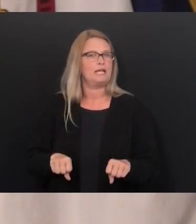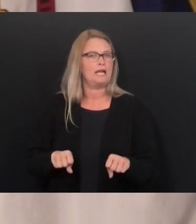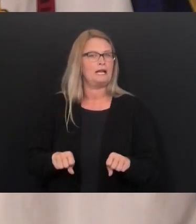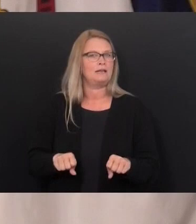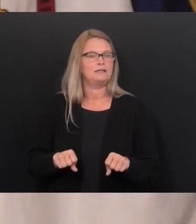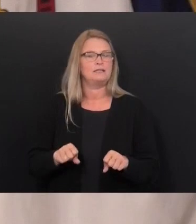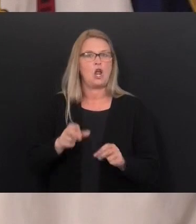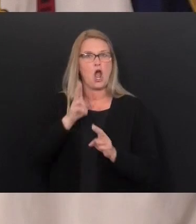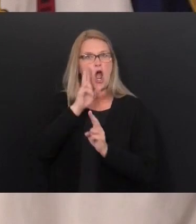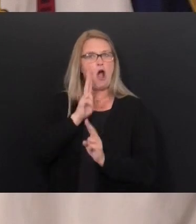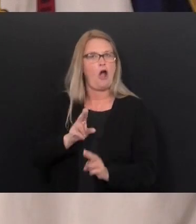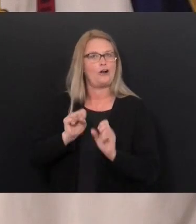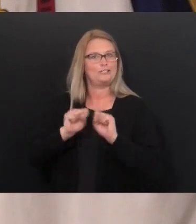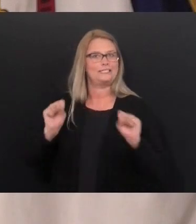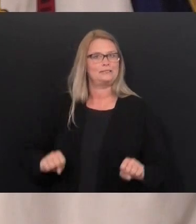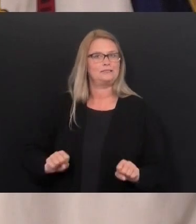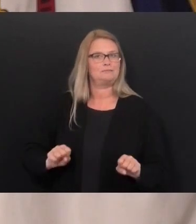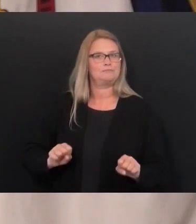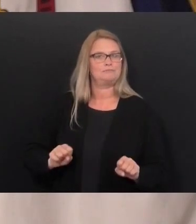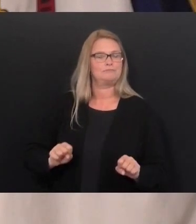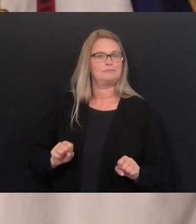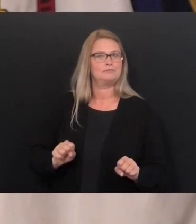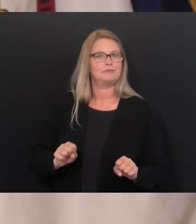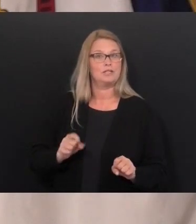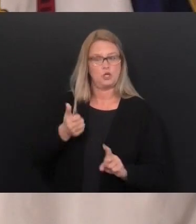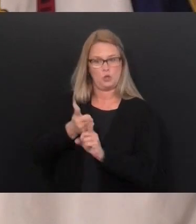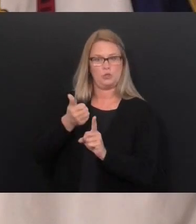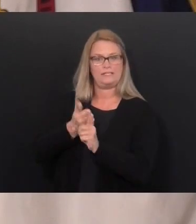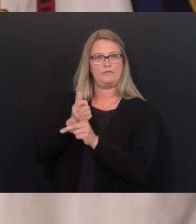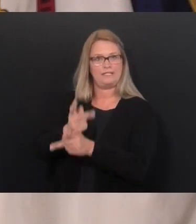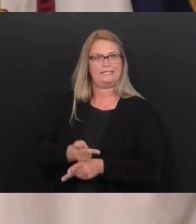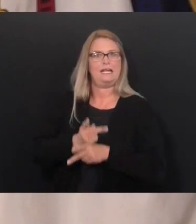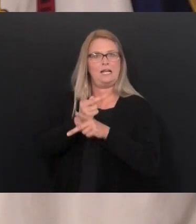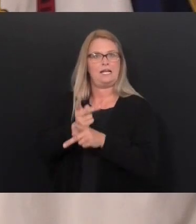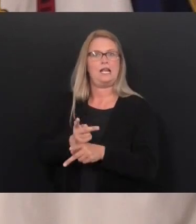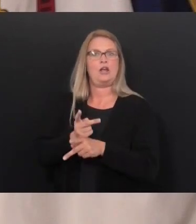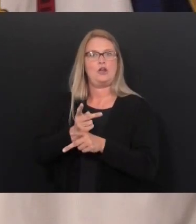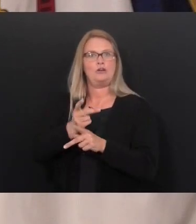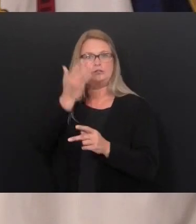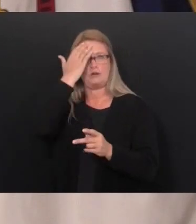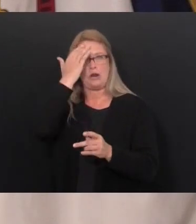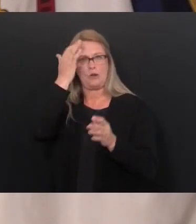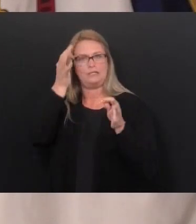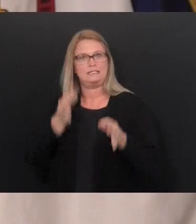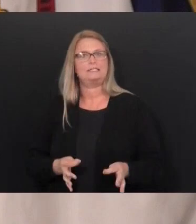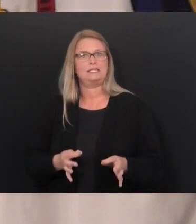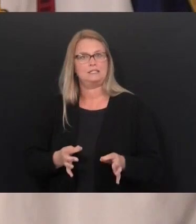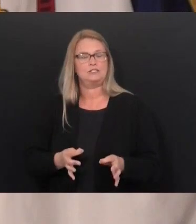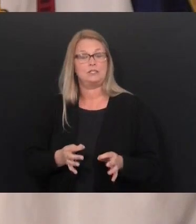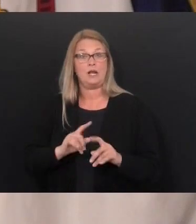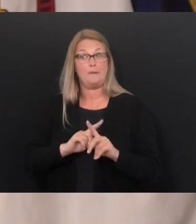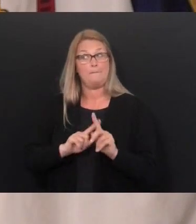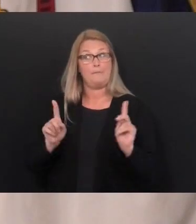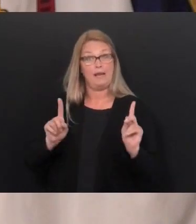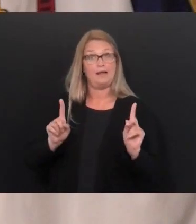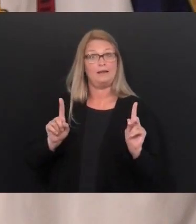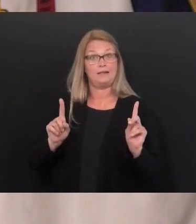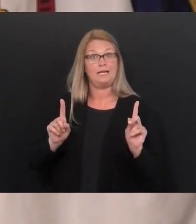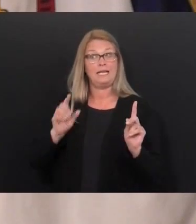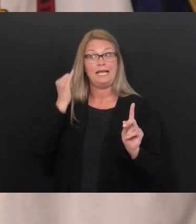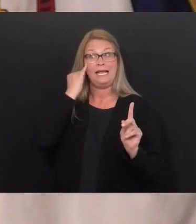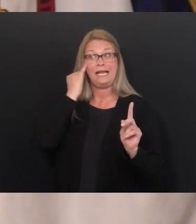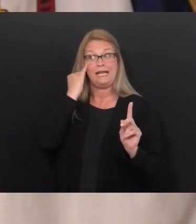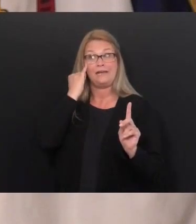honor system as best we can, and try to know and know right behind that there's real juice if we